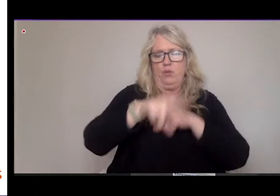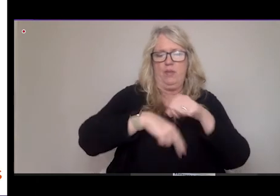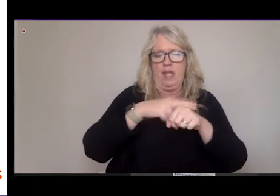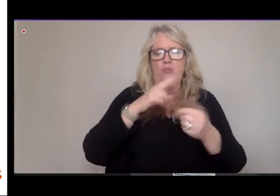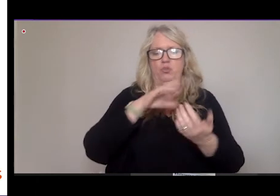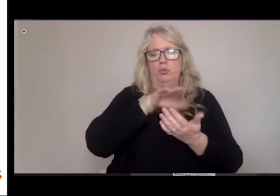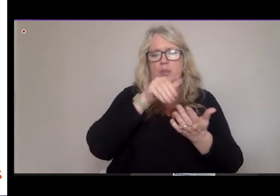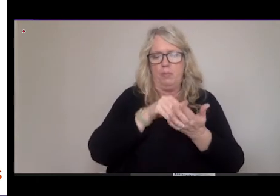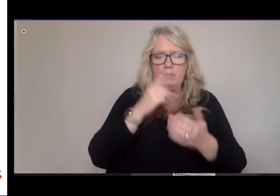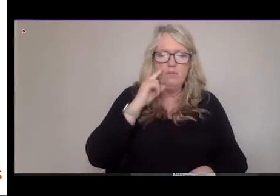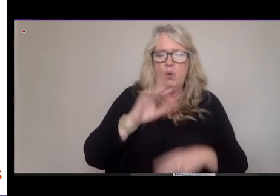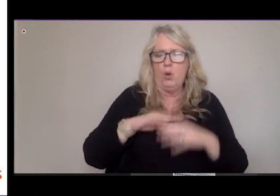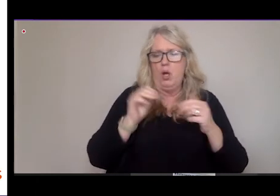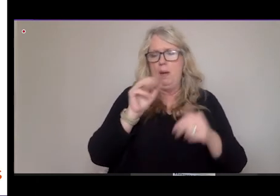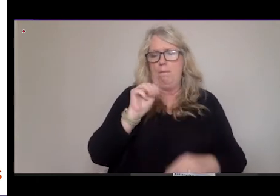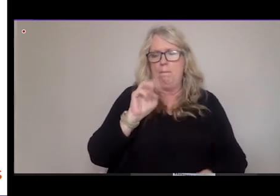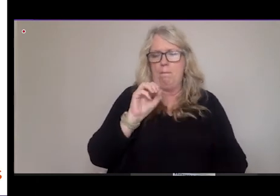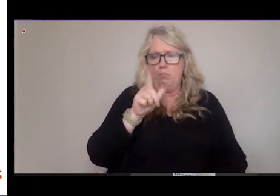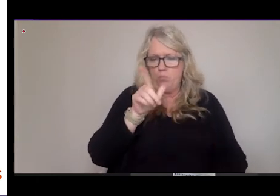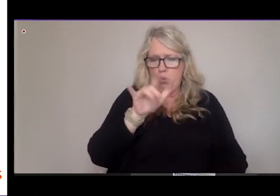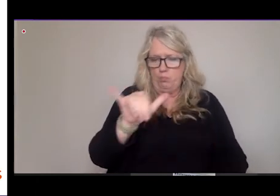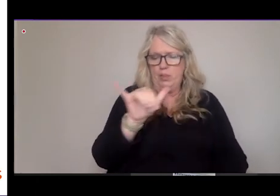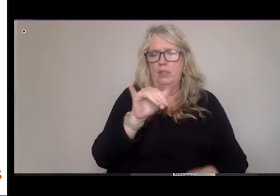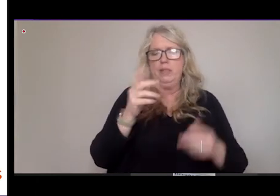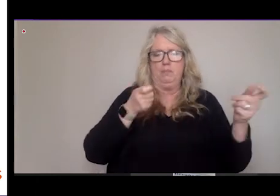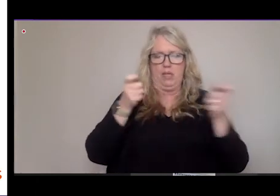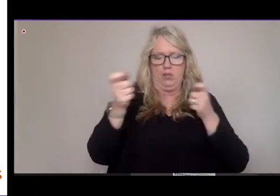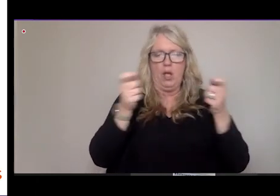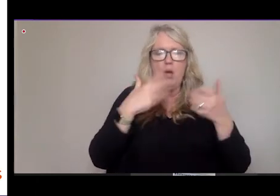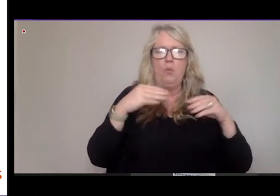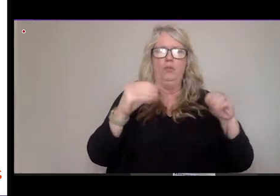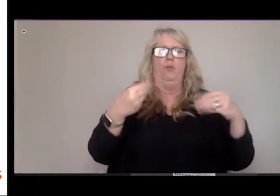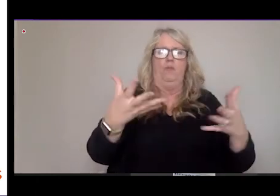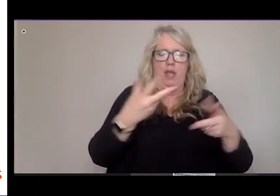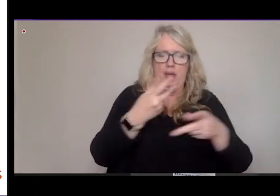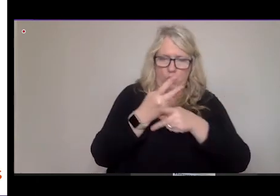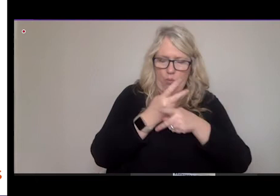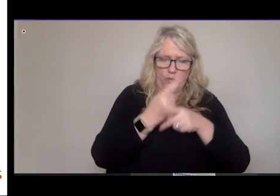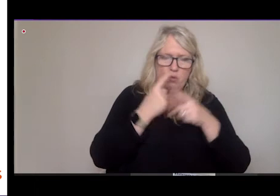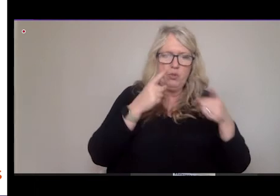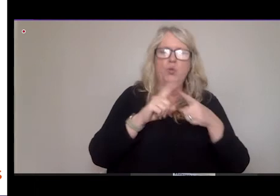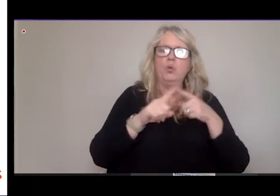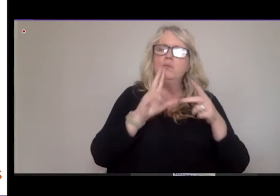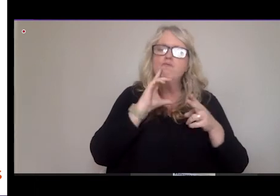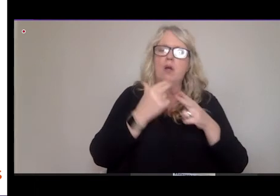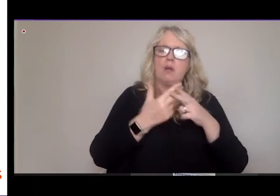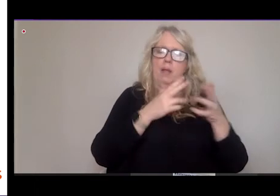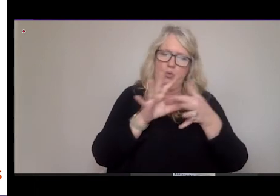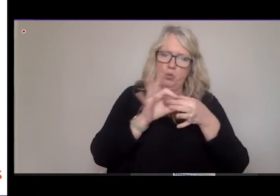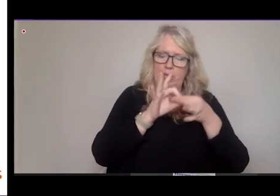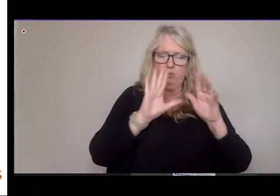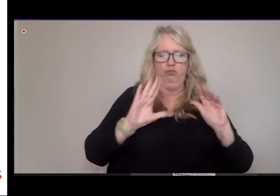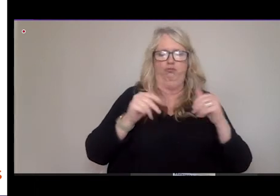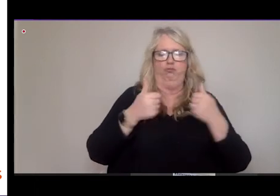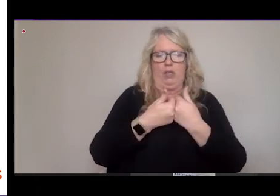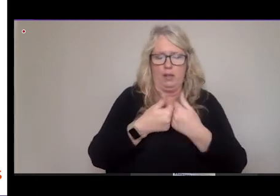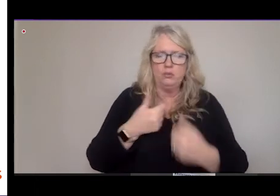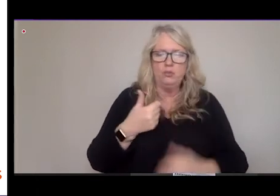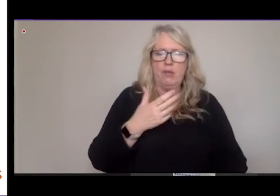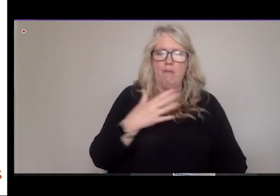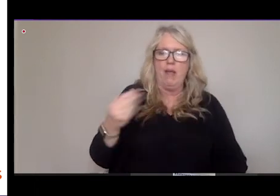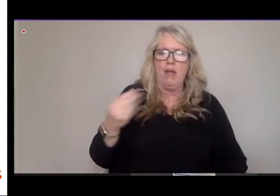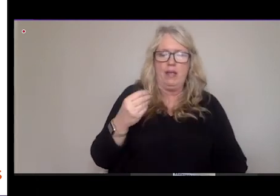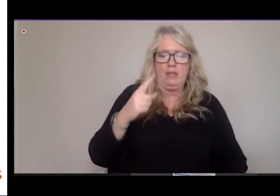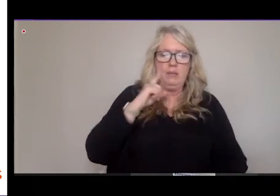about my center, the National Center for Mobility Management. I'll provide an overview for you. We'll talk about some of the coordination